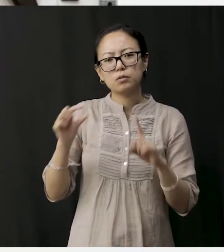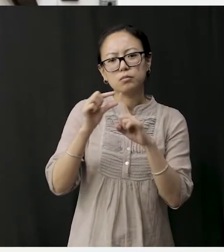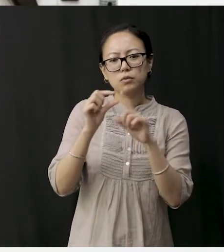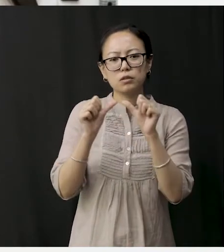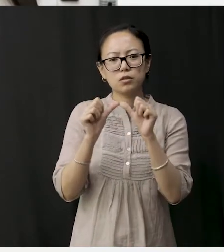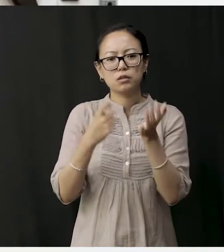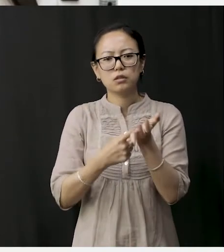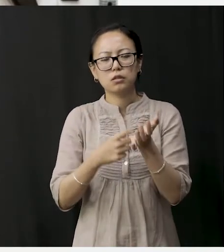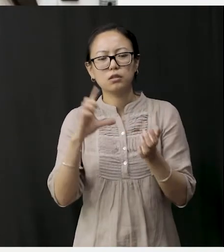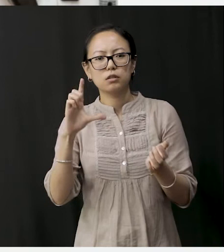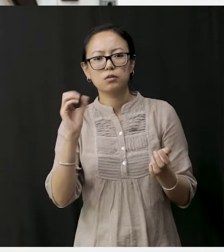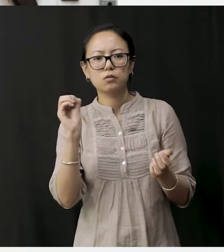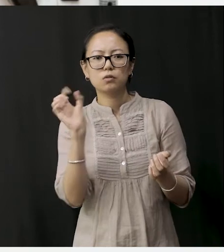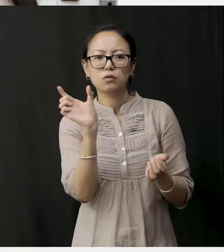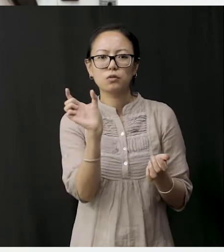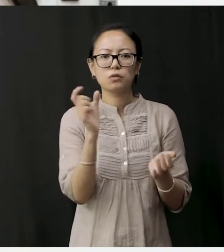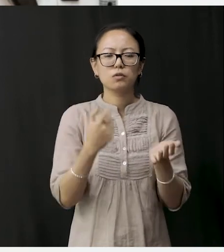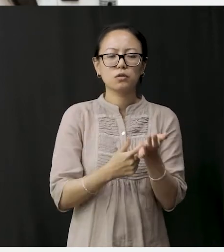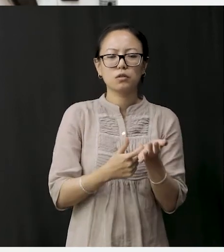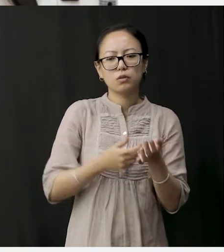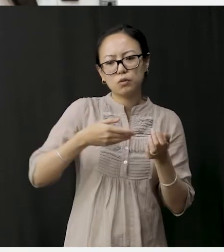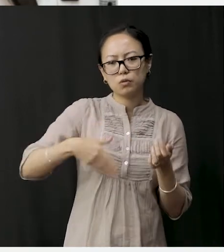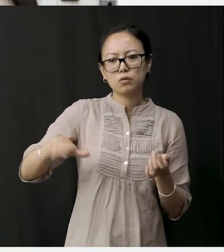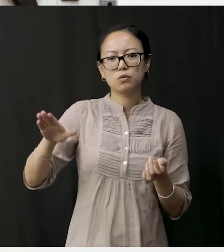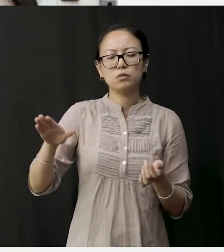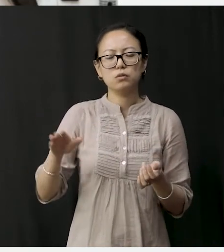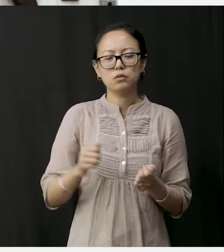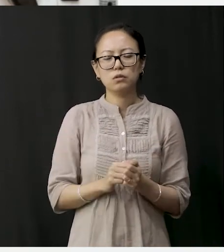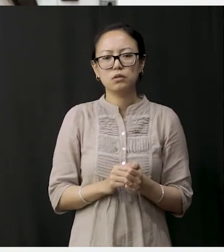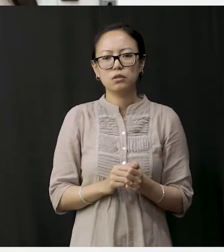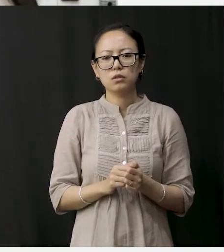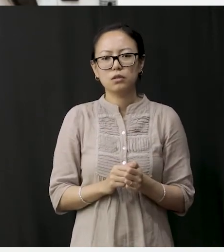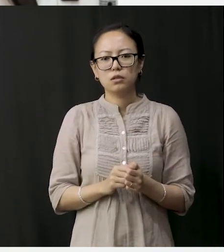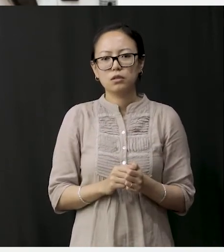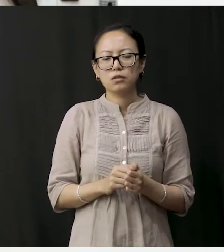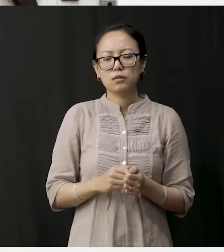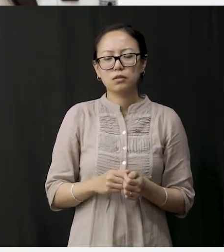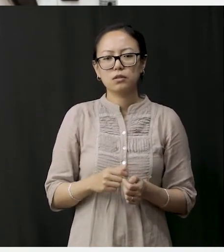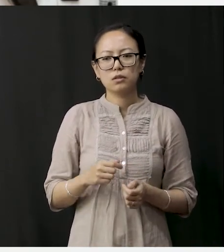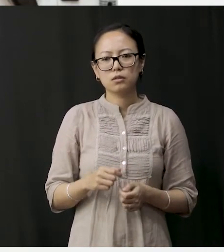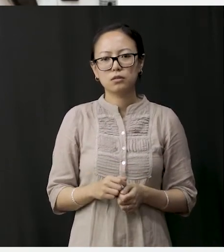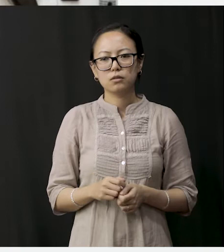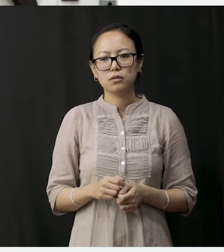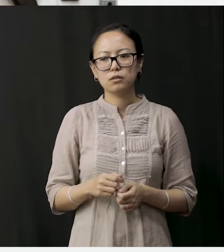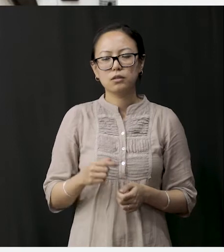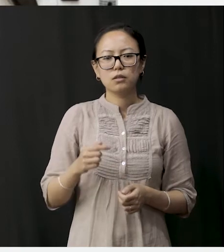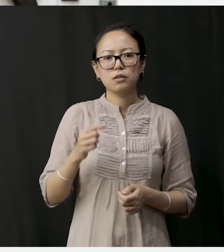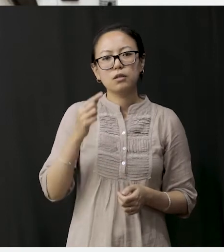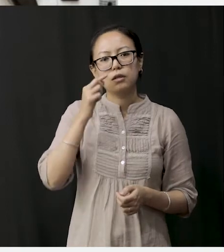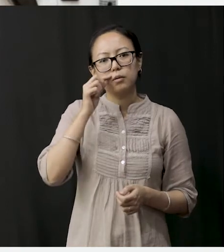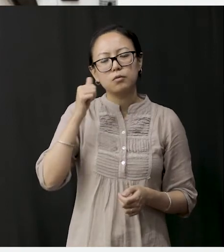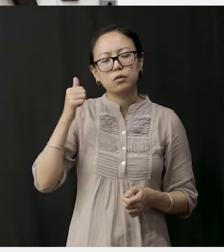their hair, but most of them, I'm sure most of the students, the boys who are watching this video, I'm sure you also go to